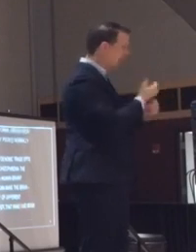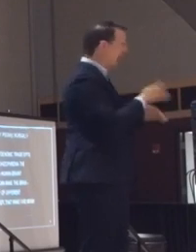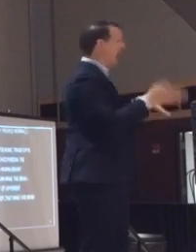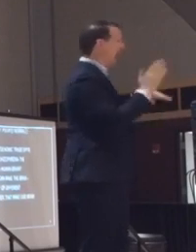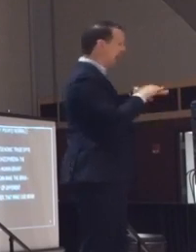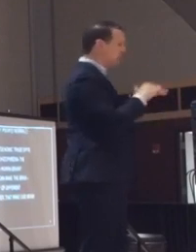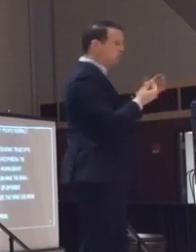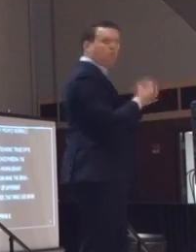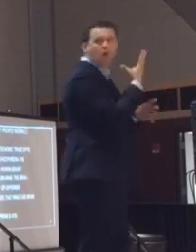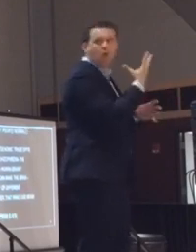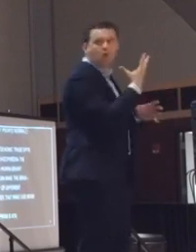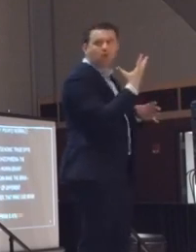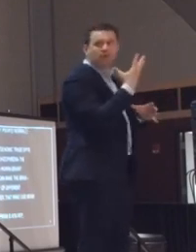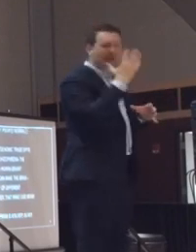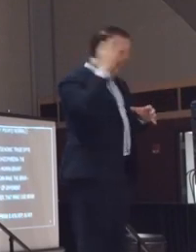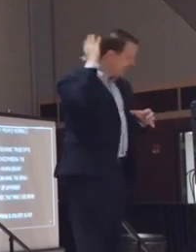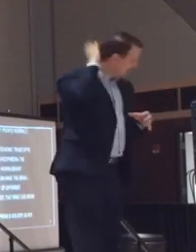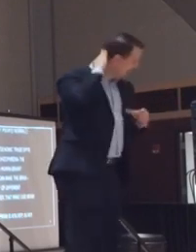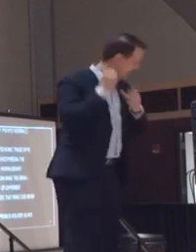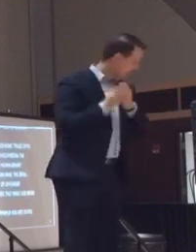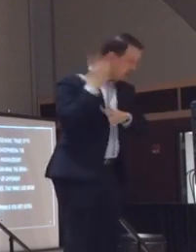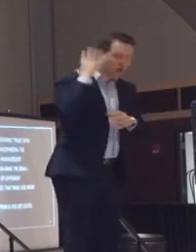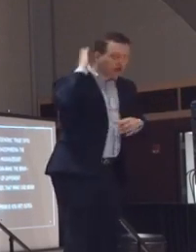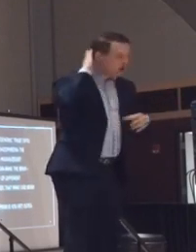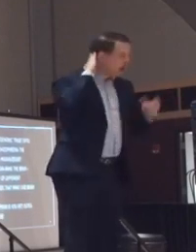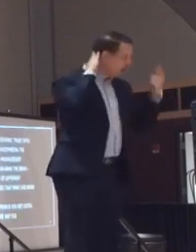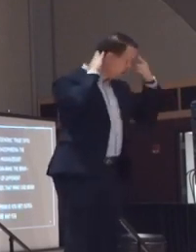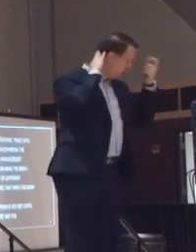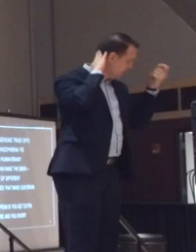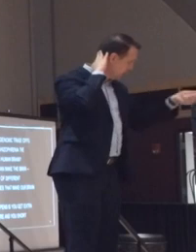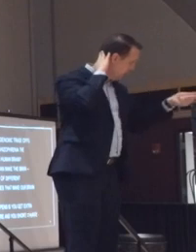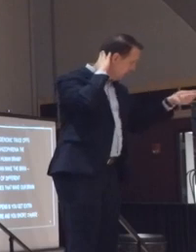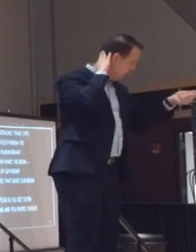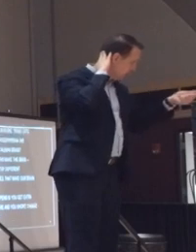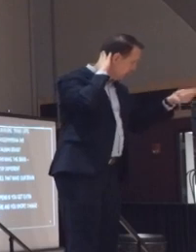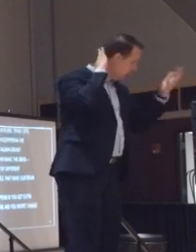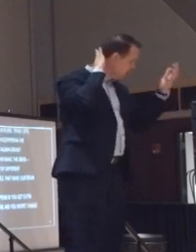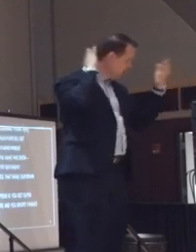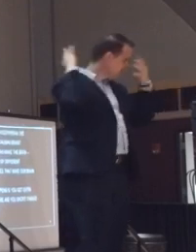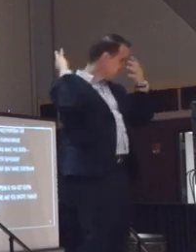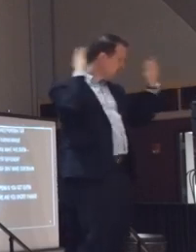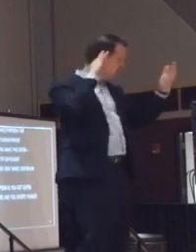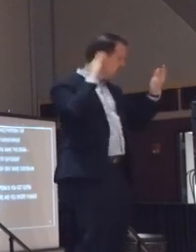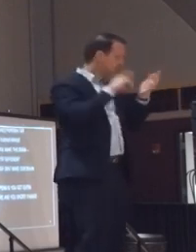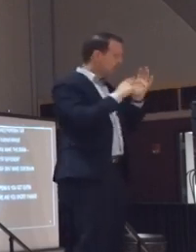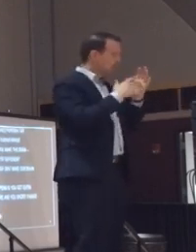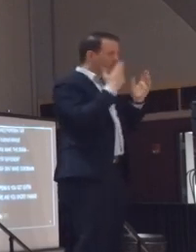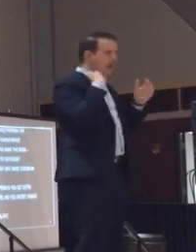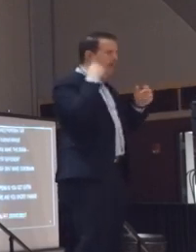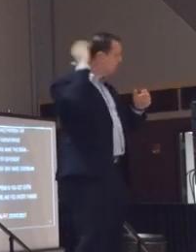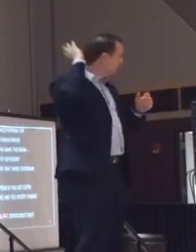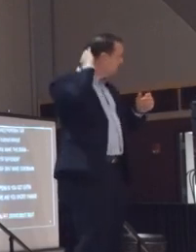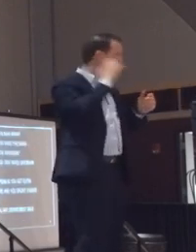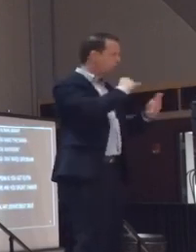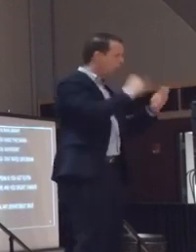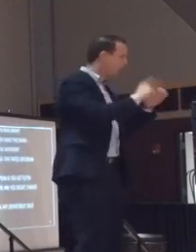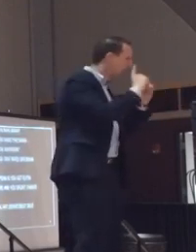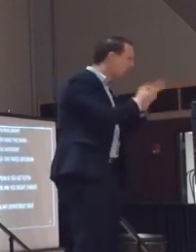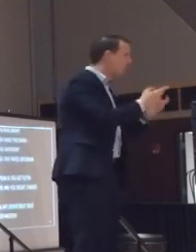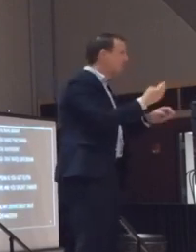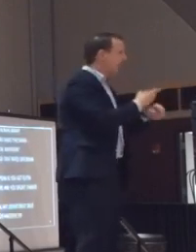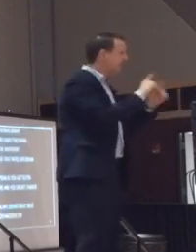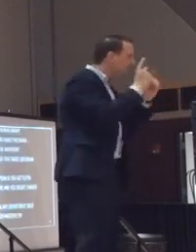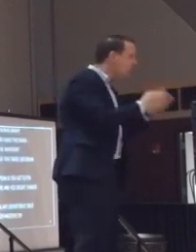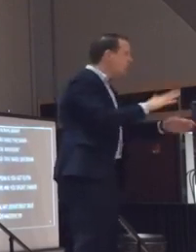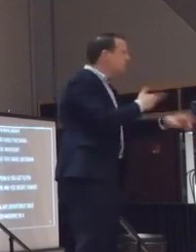growth back here and you shortchange the social. Maybe you get an art department back here, or a math department, or a music